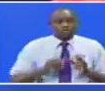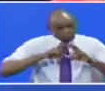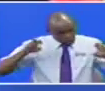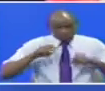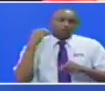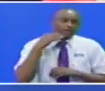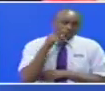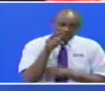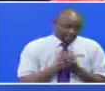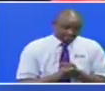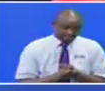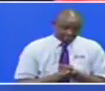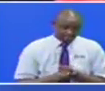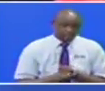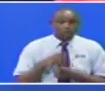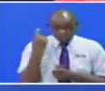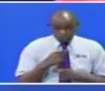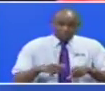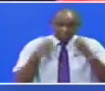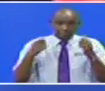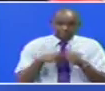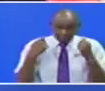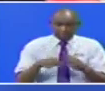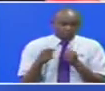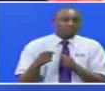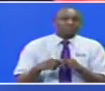the criminals who are perpetuating